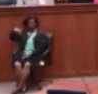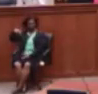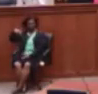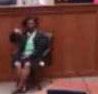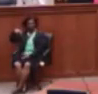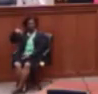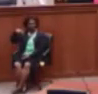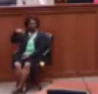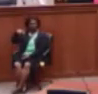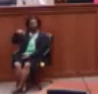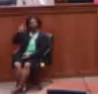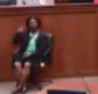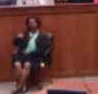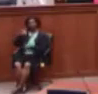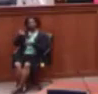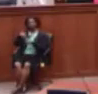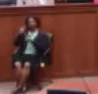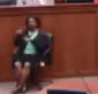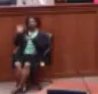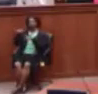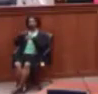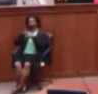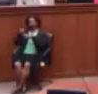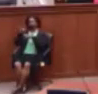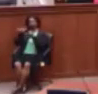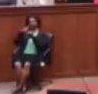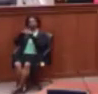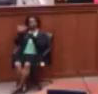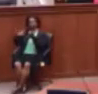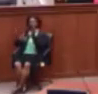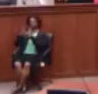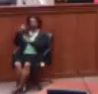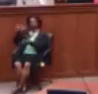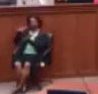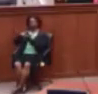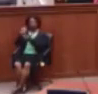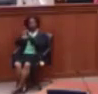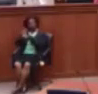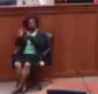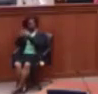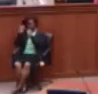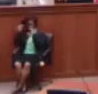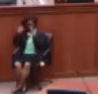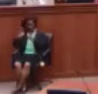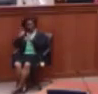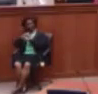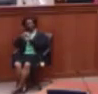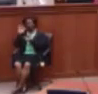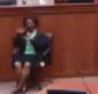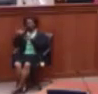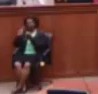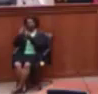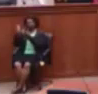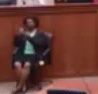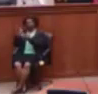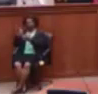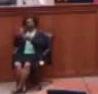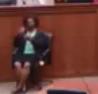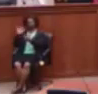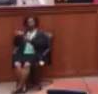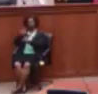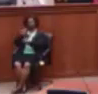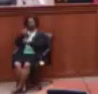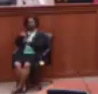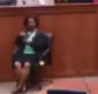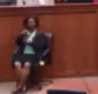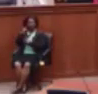down to go over to the career center, the technical center, and work with that instructor to make an accommodation in the IEP. And so